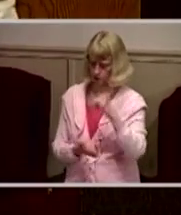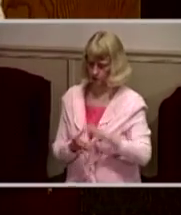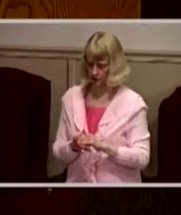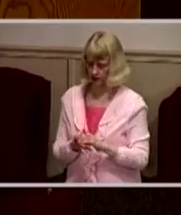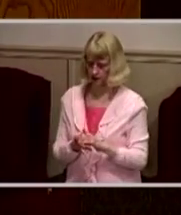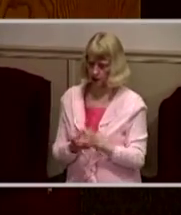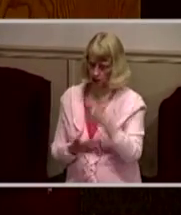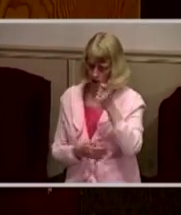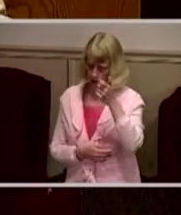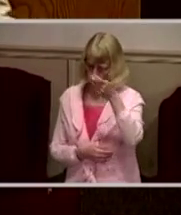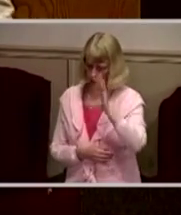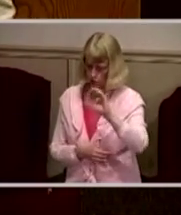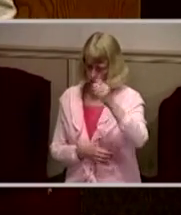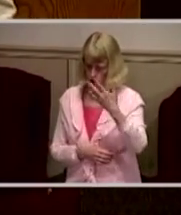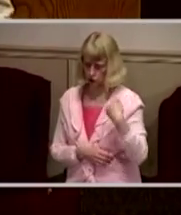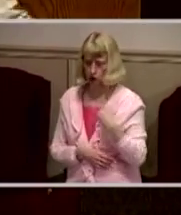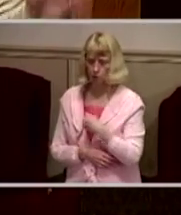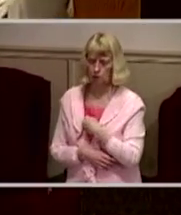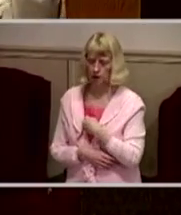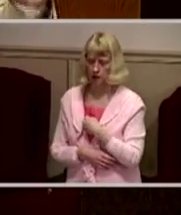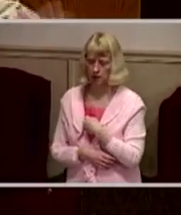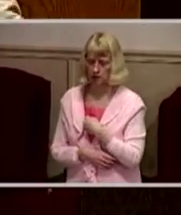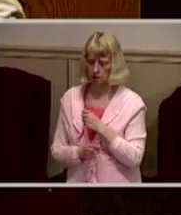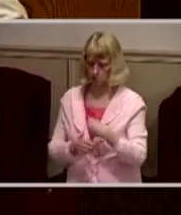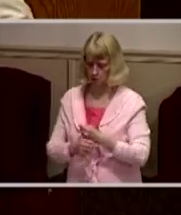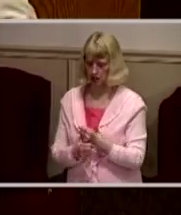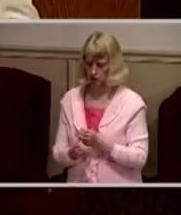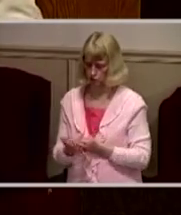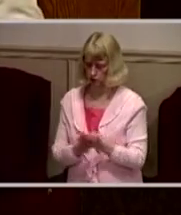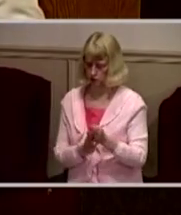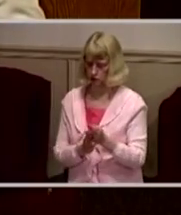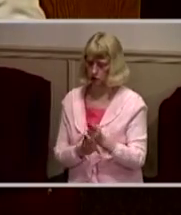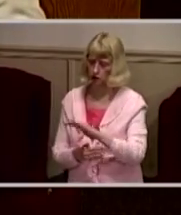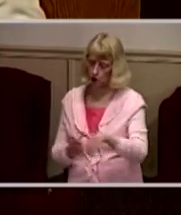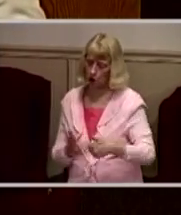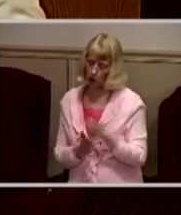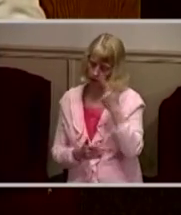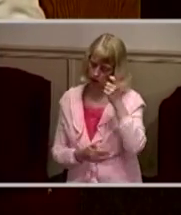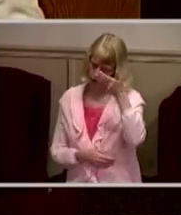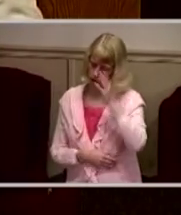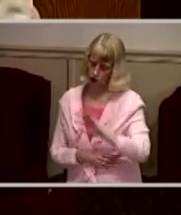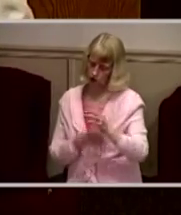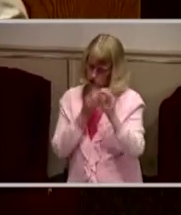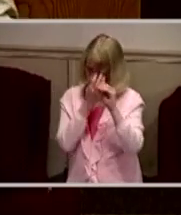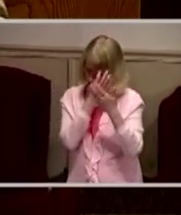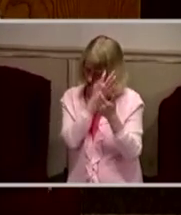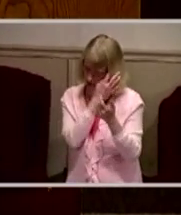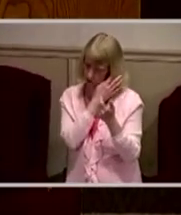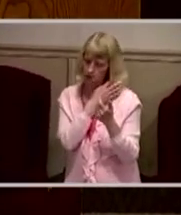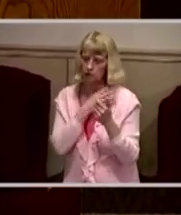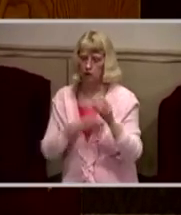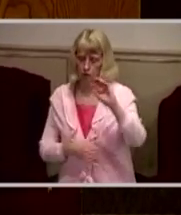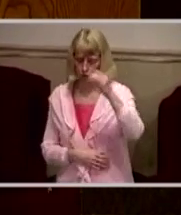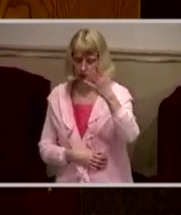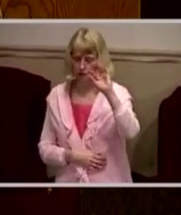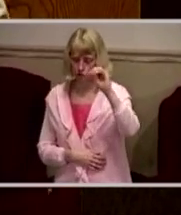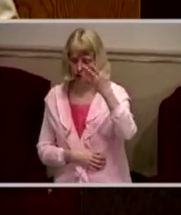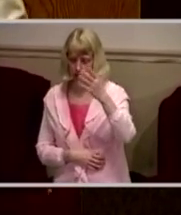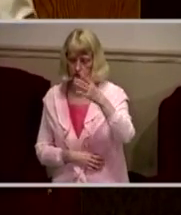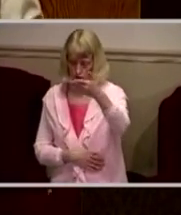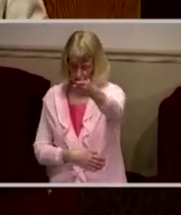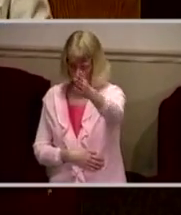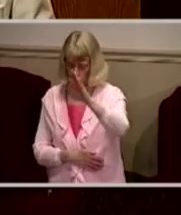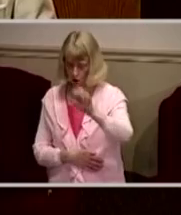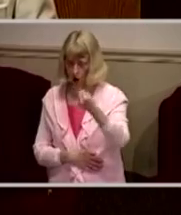it's because of God's grace that we're justified. It's all because of God's grace. Grace, grace,